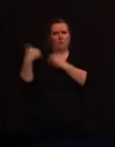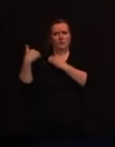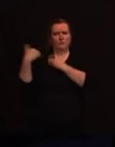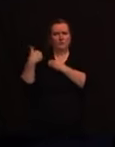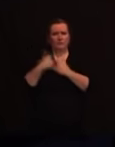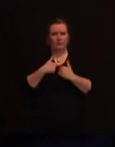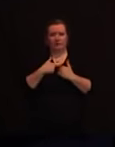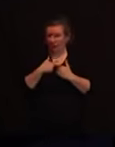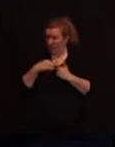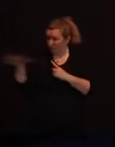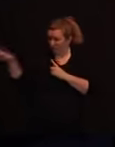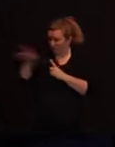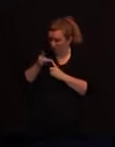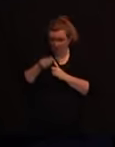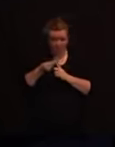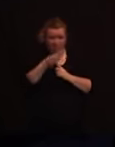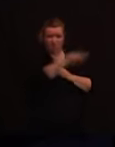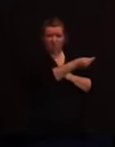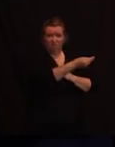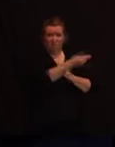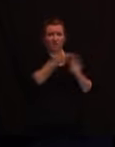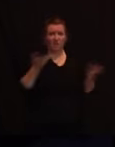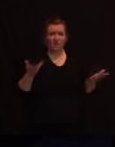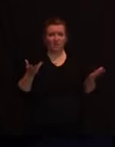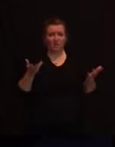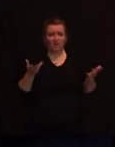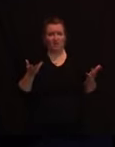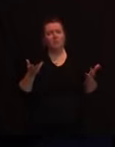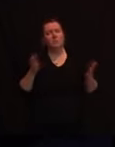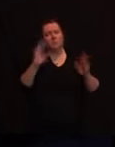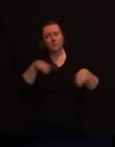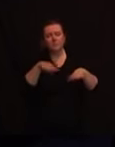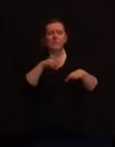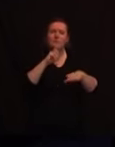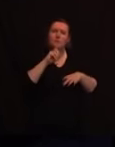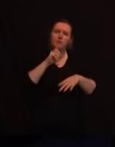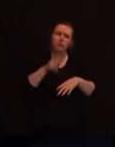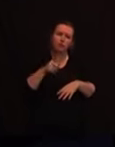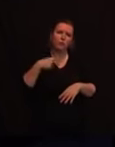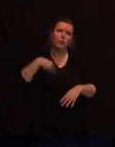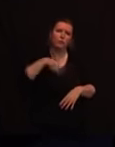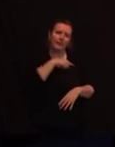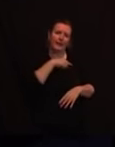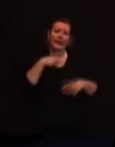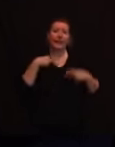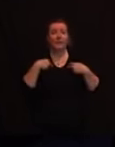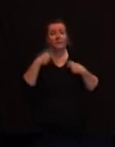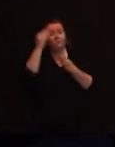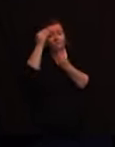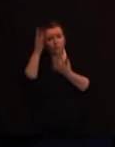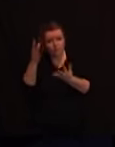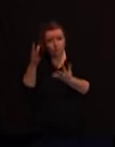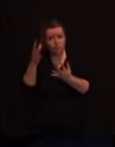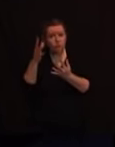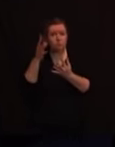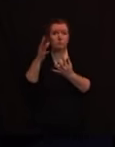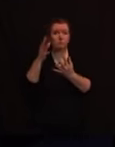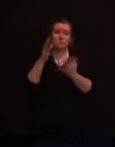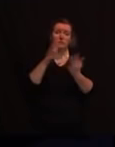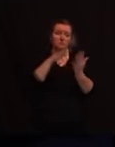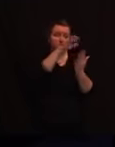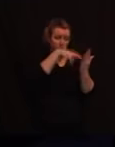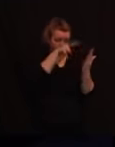level. And I think we want to make sure that we have that type of clarity. Is why myself, the governor, the New